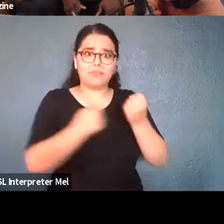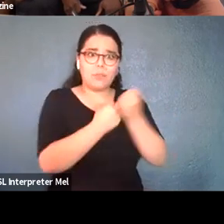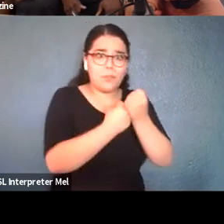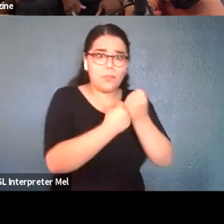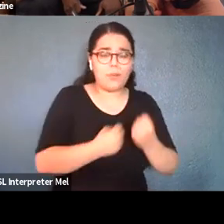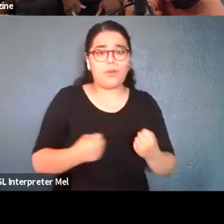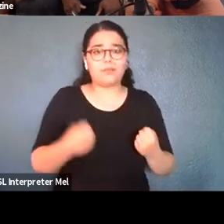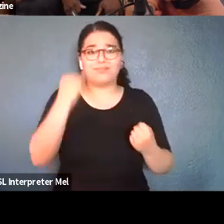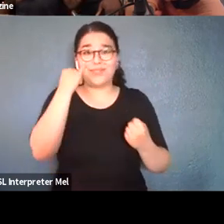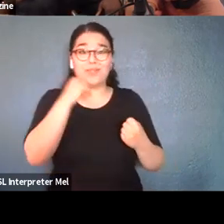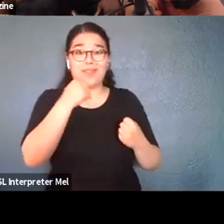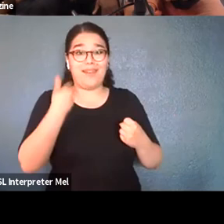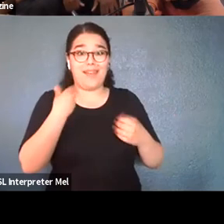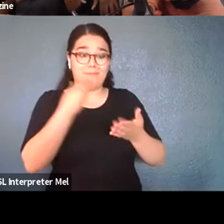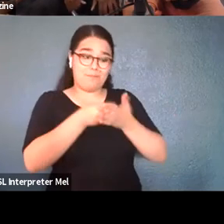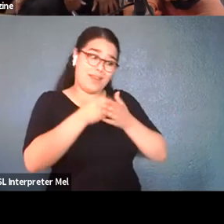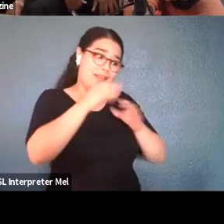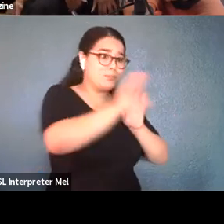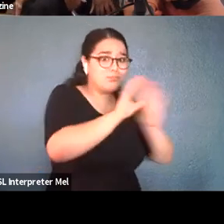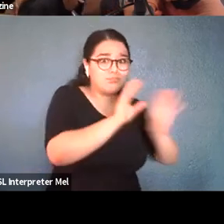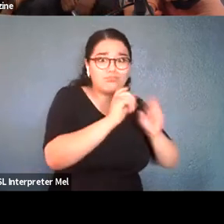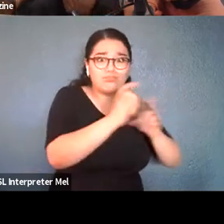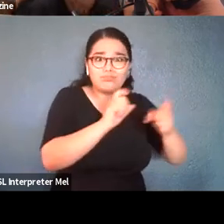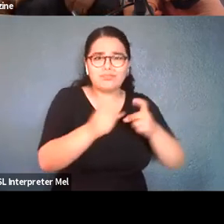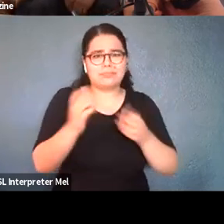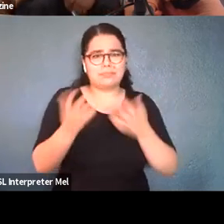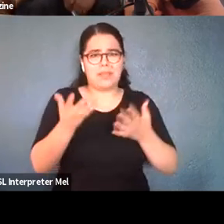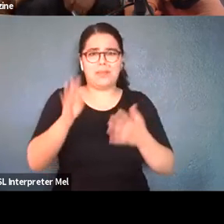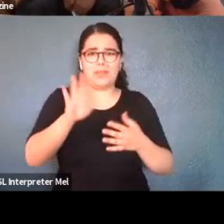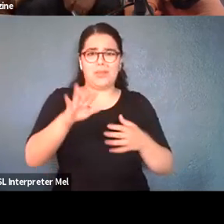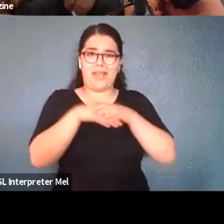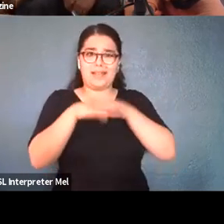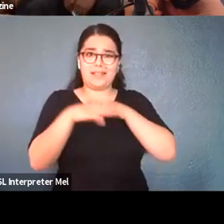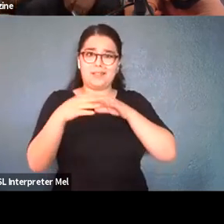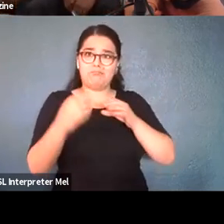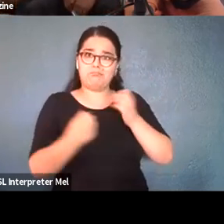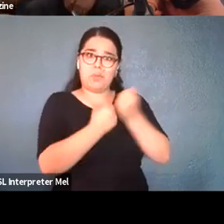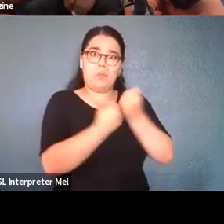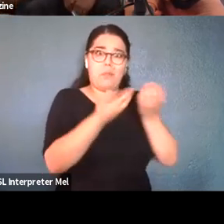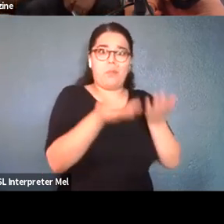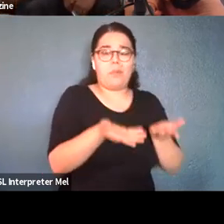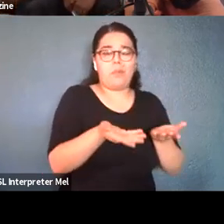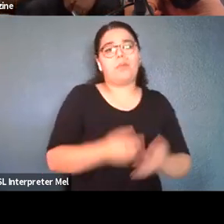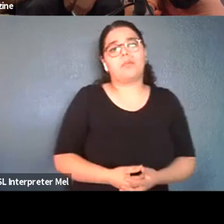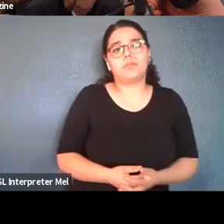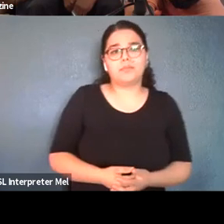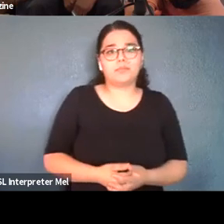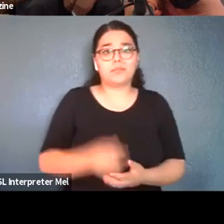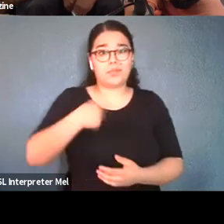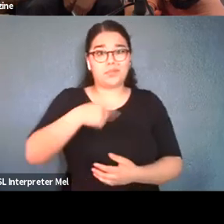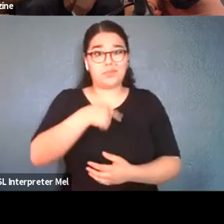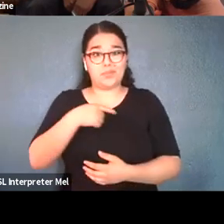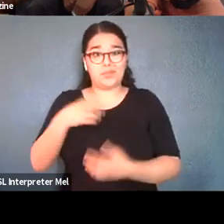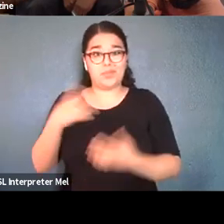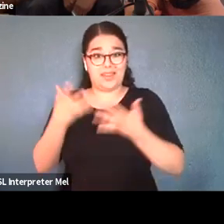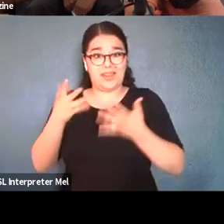with your access in your paper. But now, again, because we're doing anything by code, we're stuck here in the city of Oakland, which is one